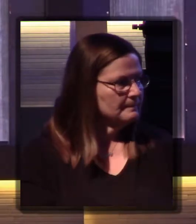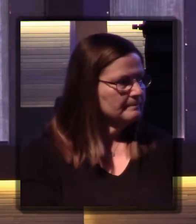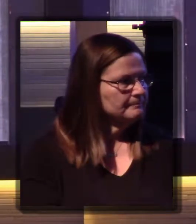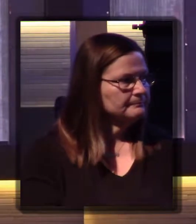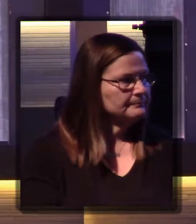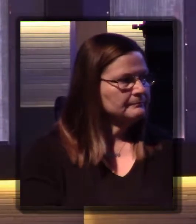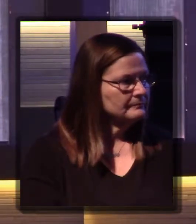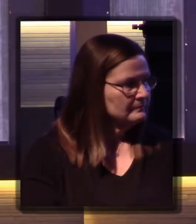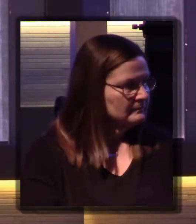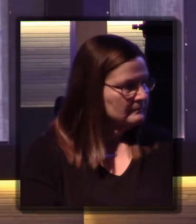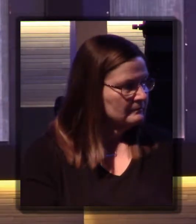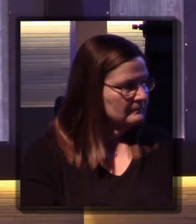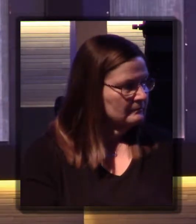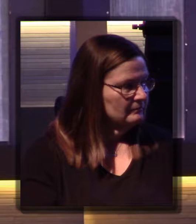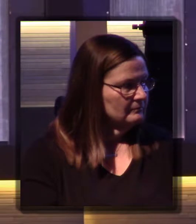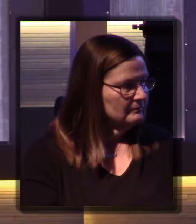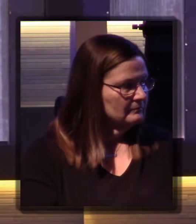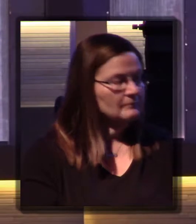Scripture. And so,